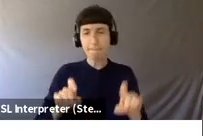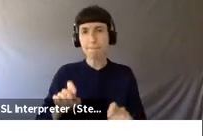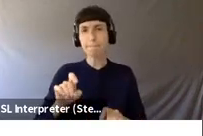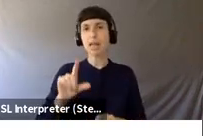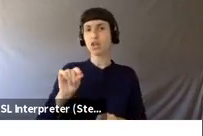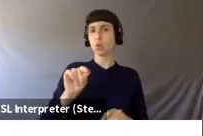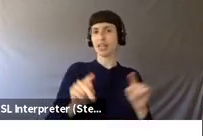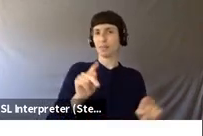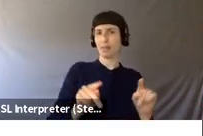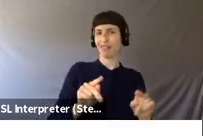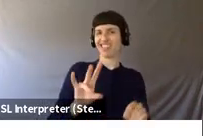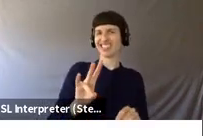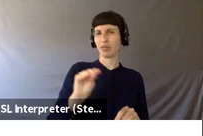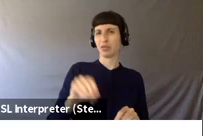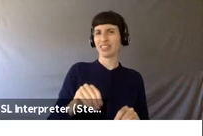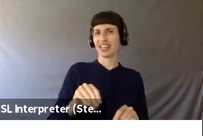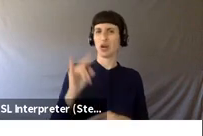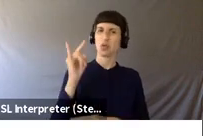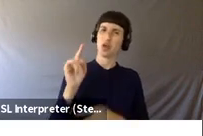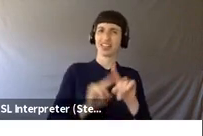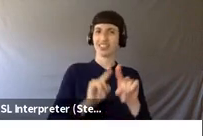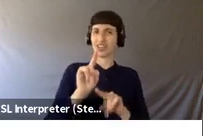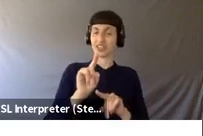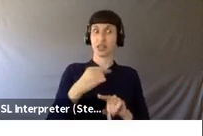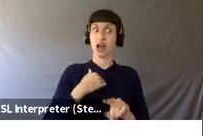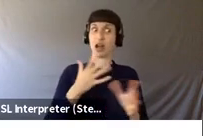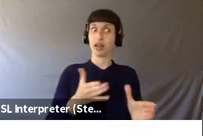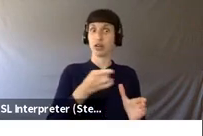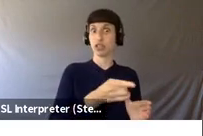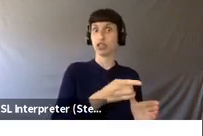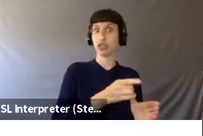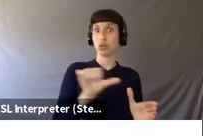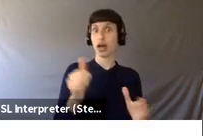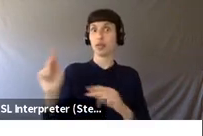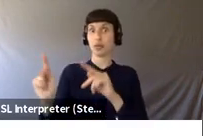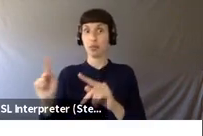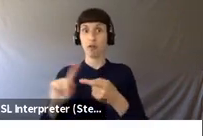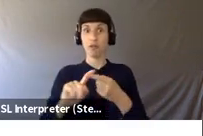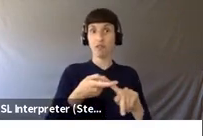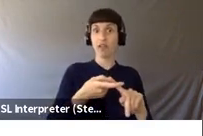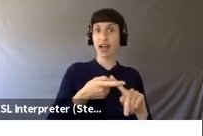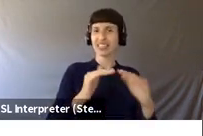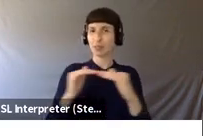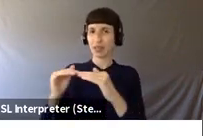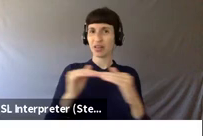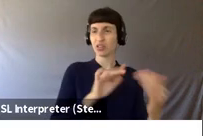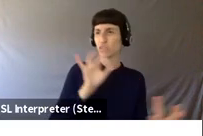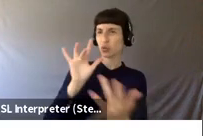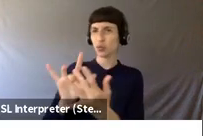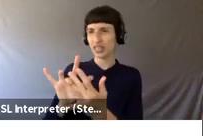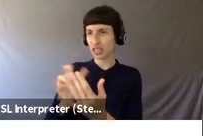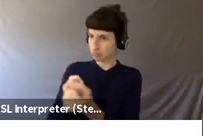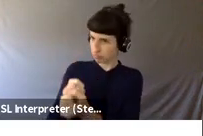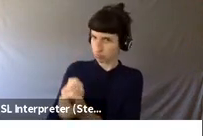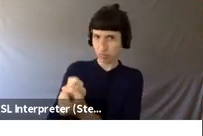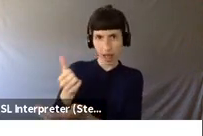that are rock stars. If rock stars, I encourage you to reach out to your peers, to your friends, help them. Work together,